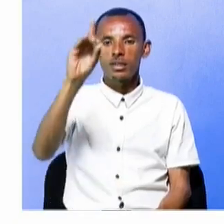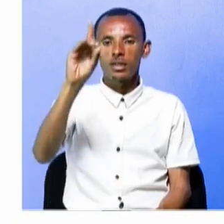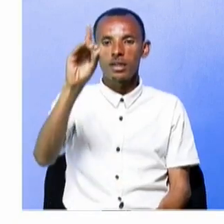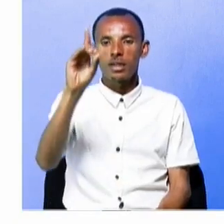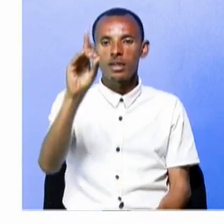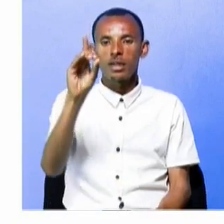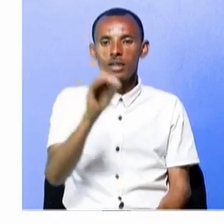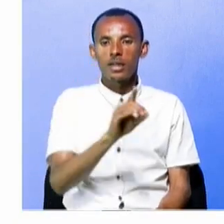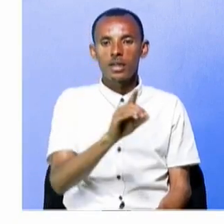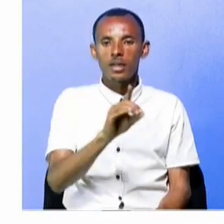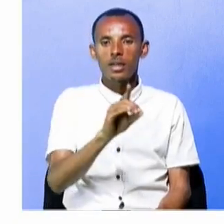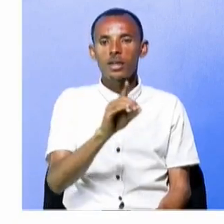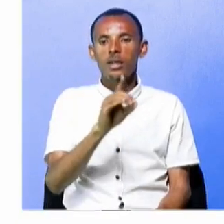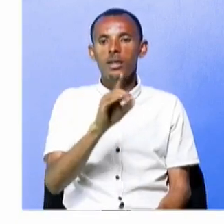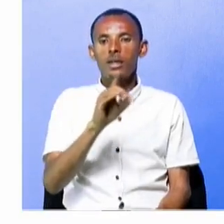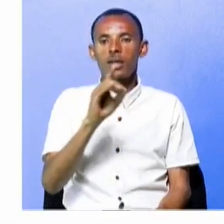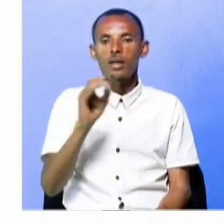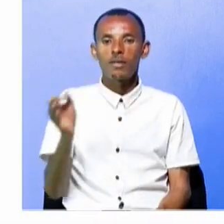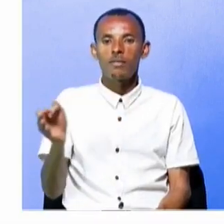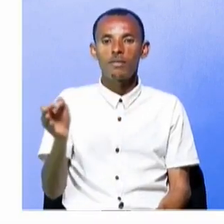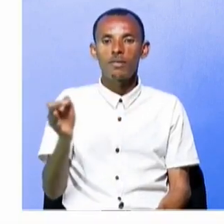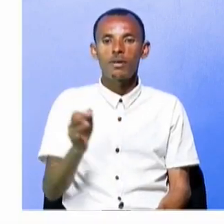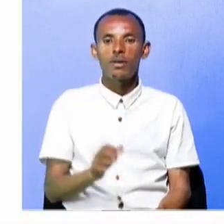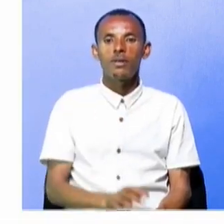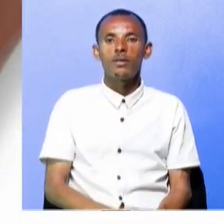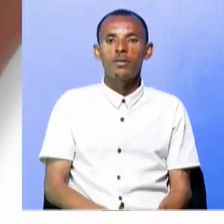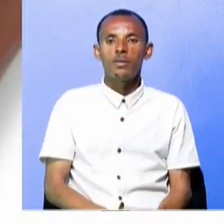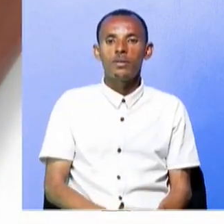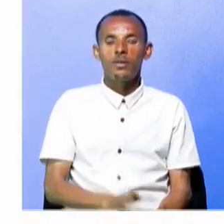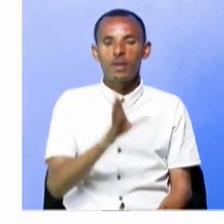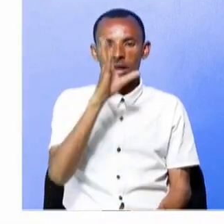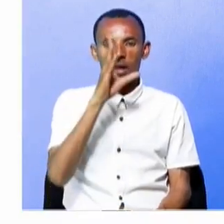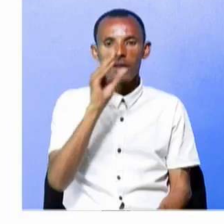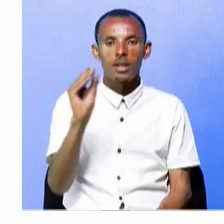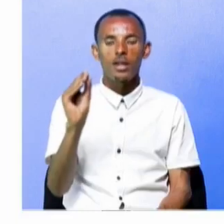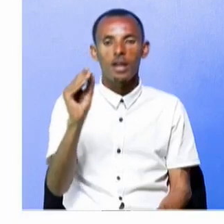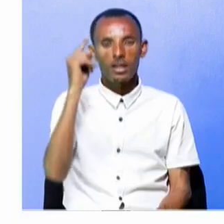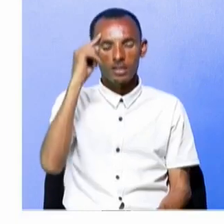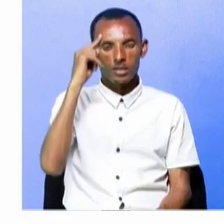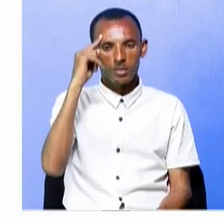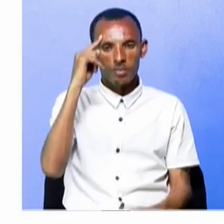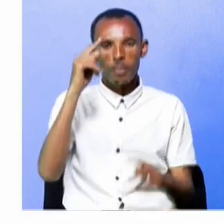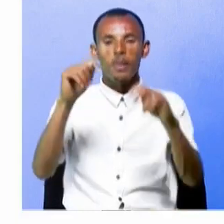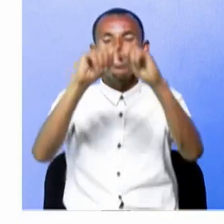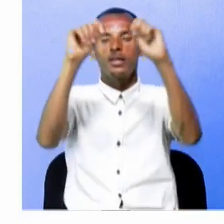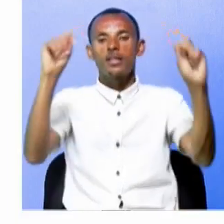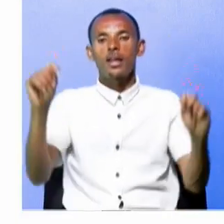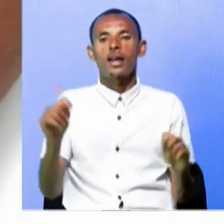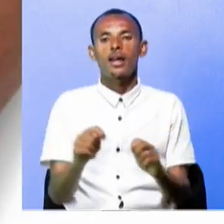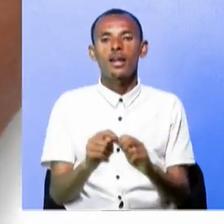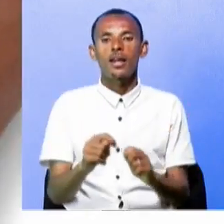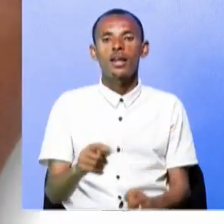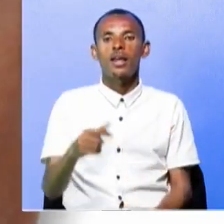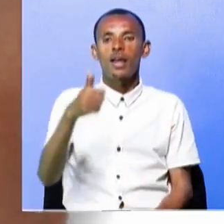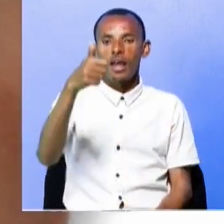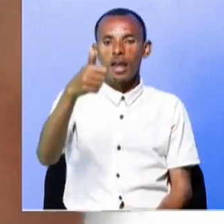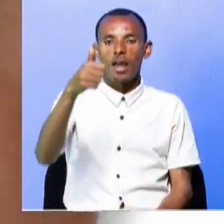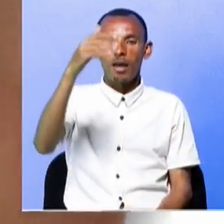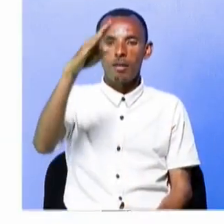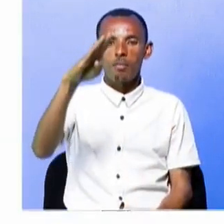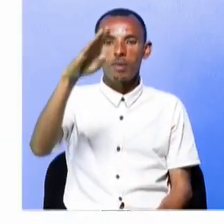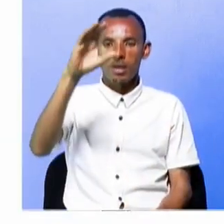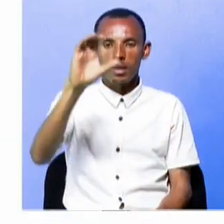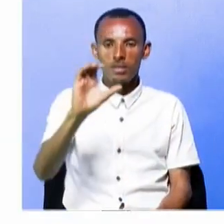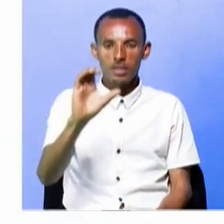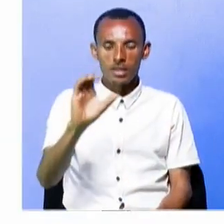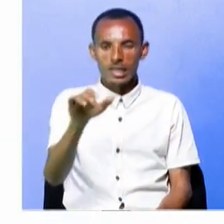D, E, F, and assume triangle ABC